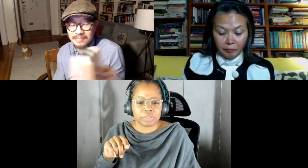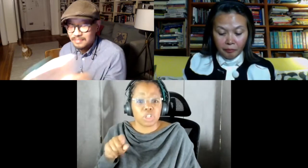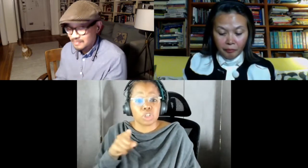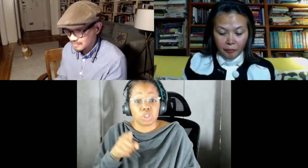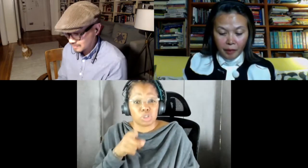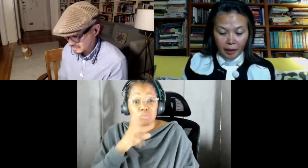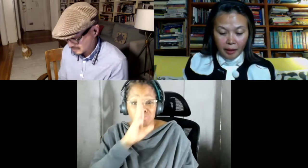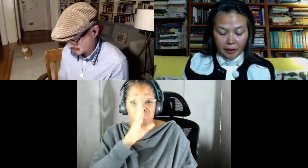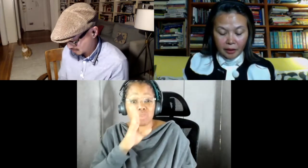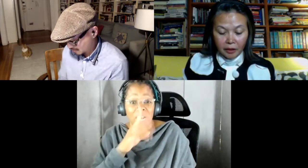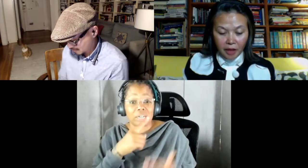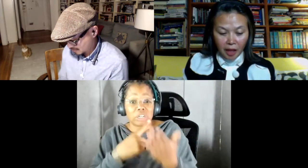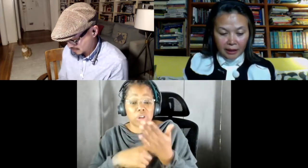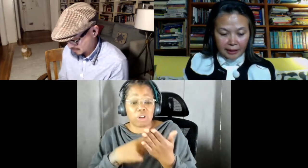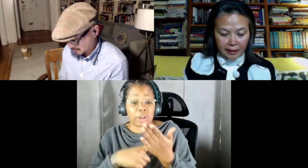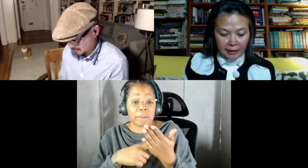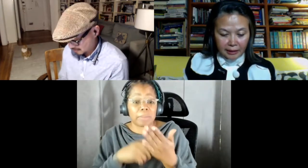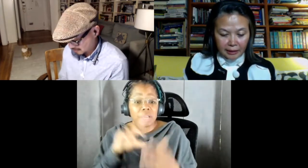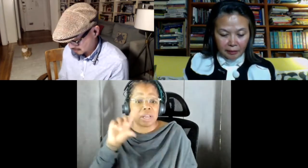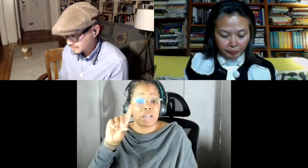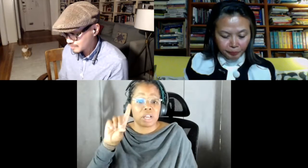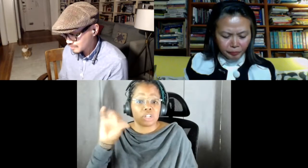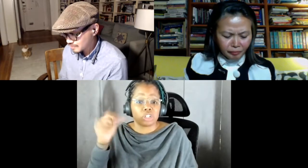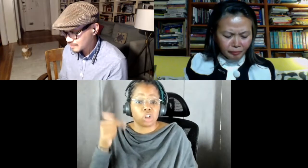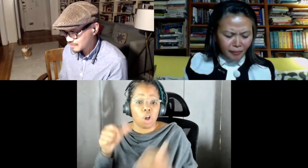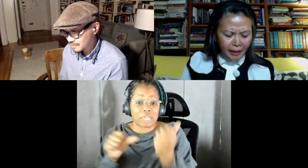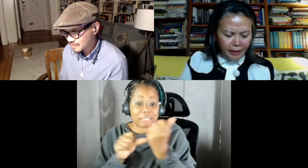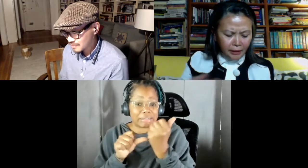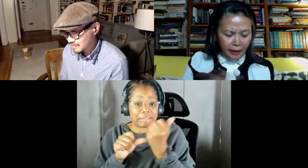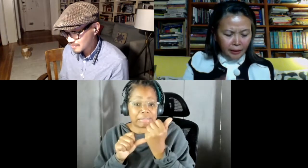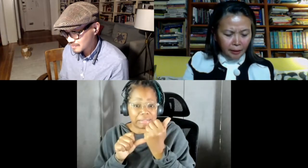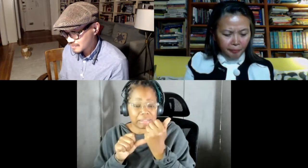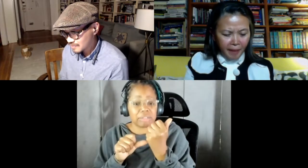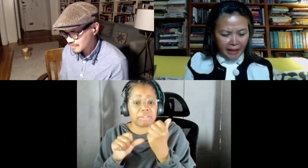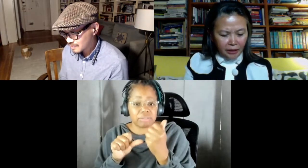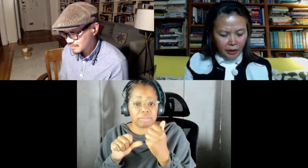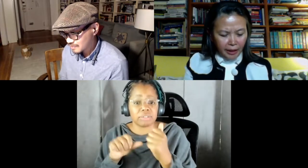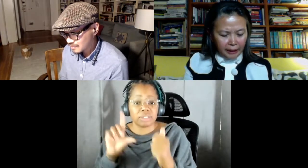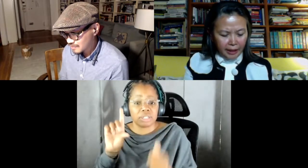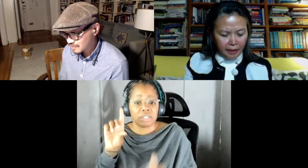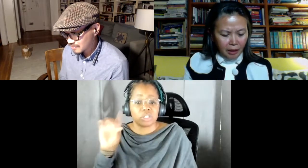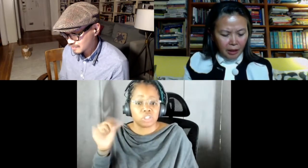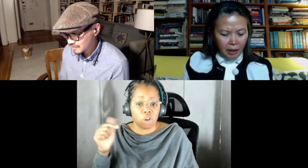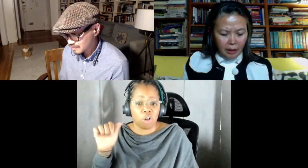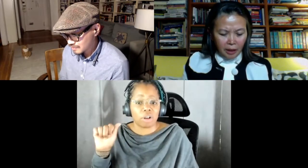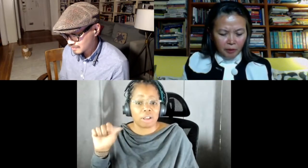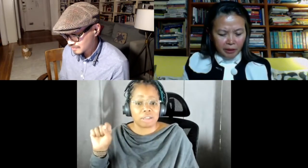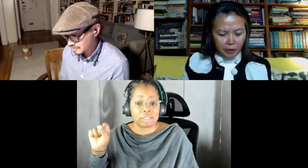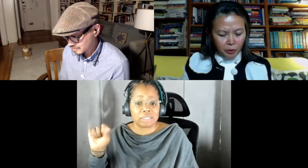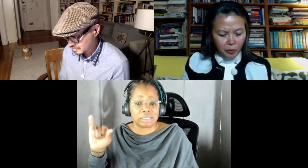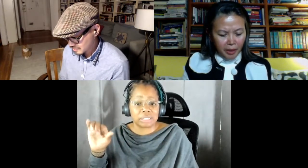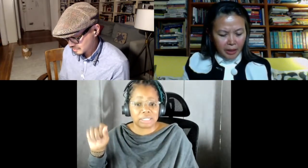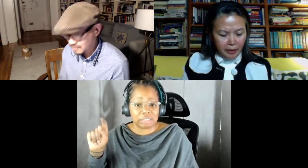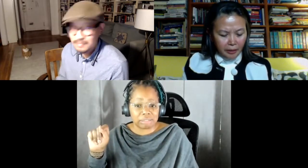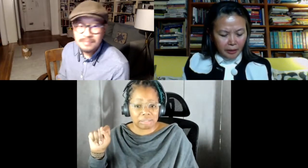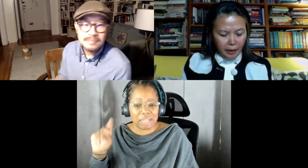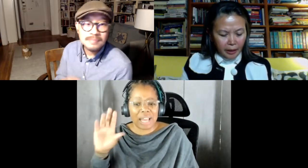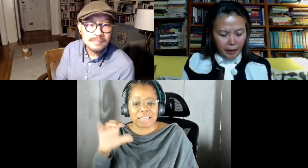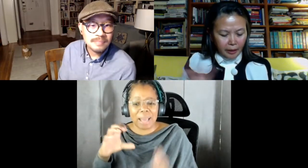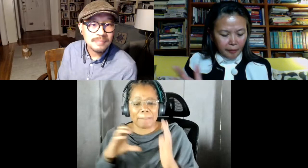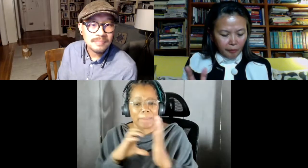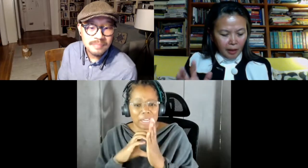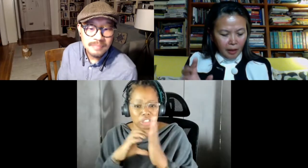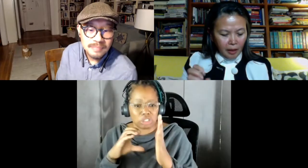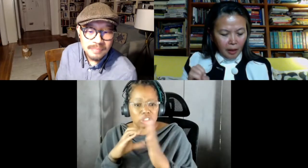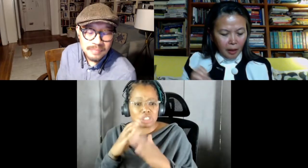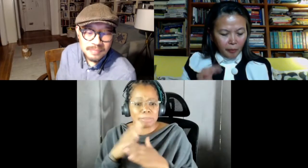about, it's called Dog Assist. And it's a passage that kind of comes between